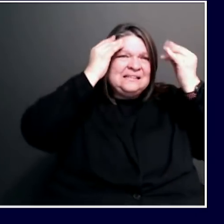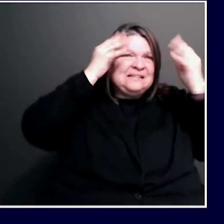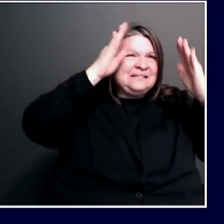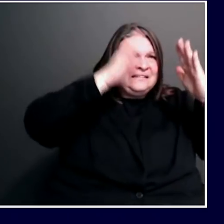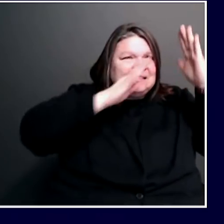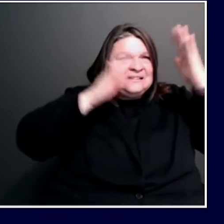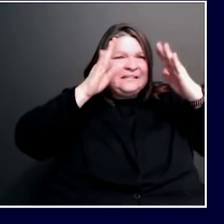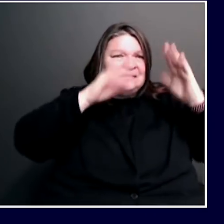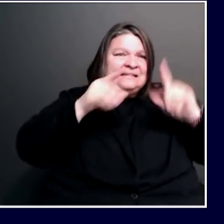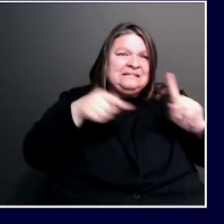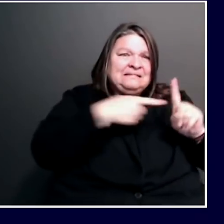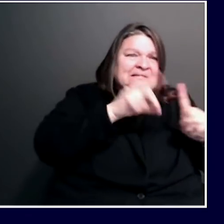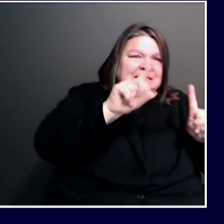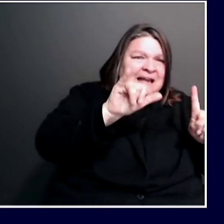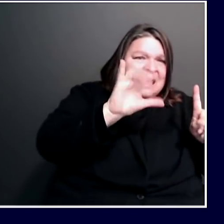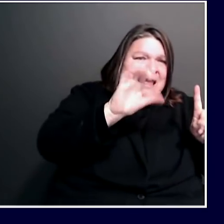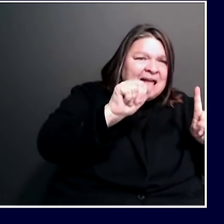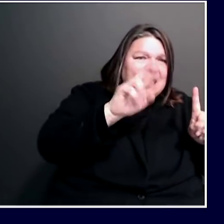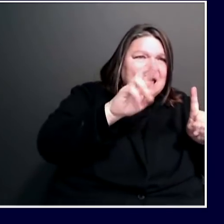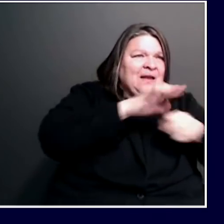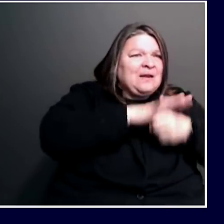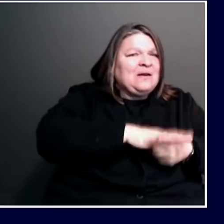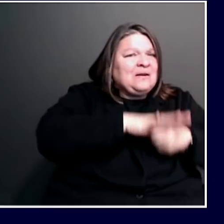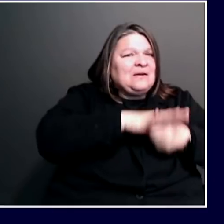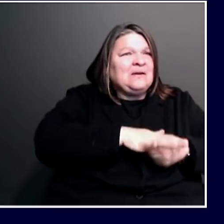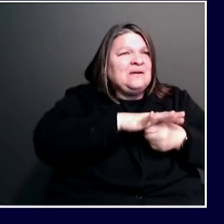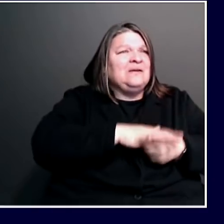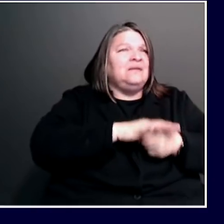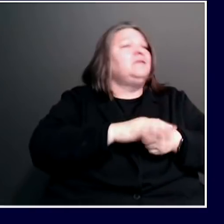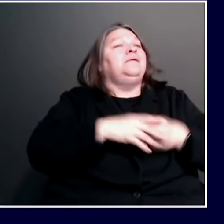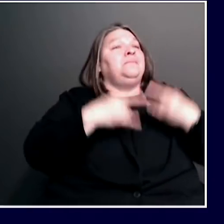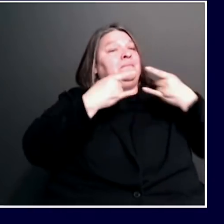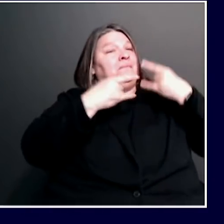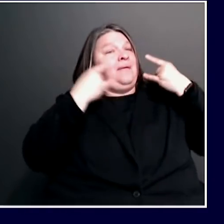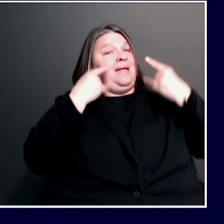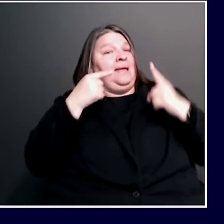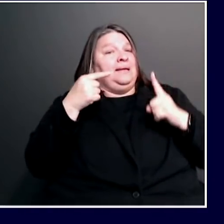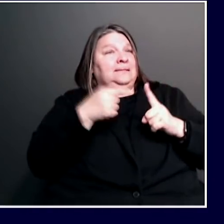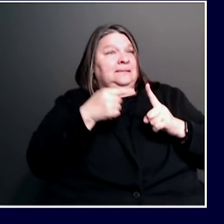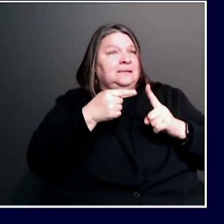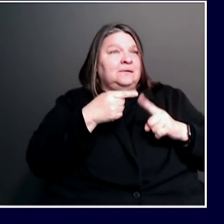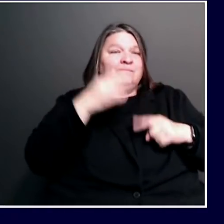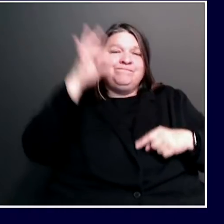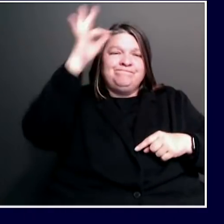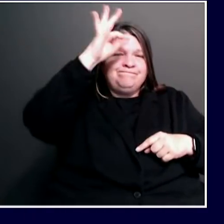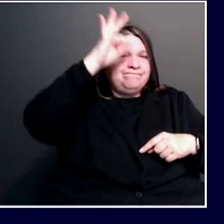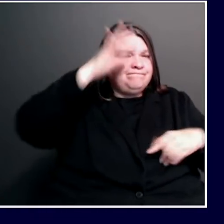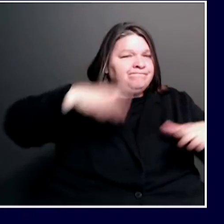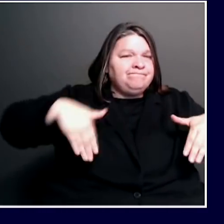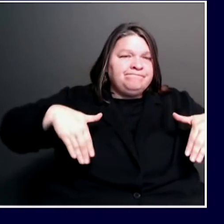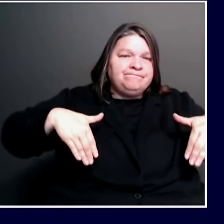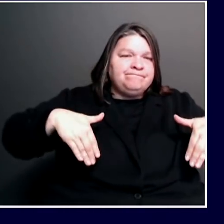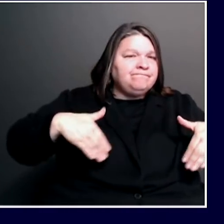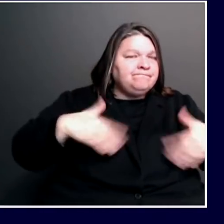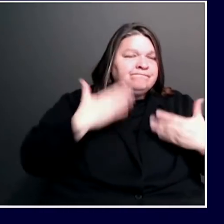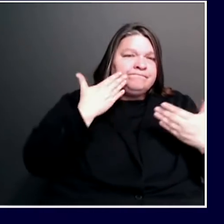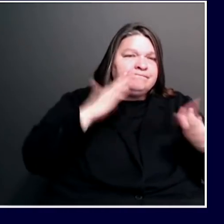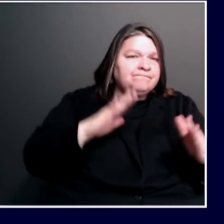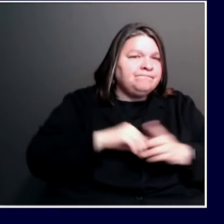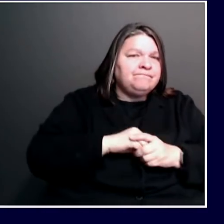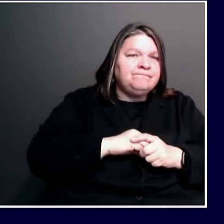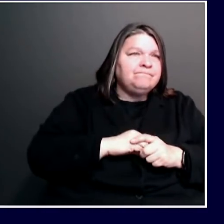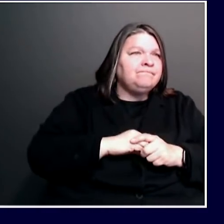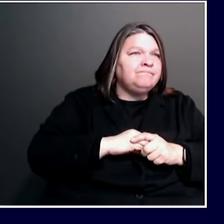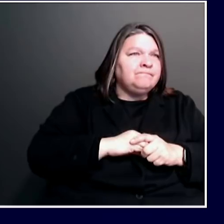what it means for things like masking, it's a bit too early to say. Part of it, the availability of the vaccine is